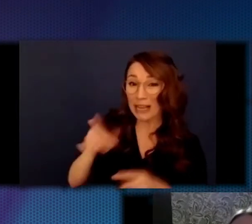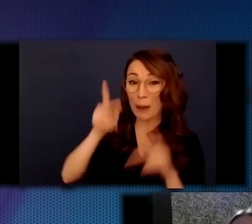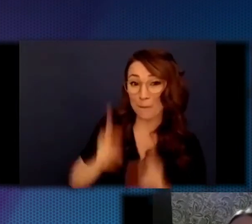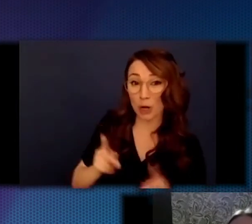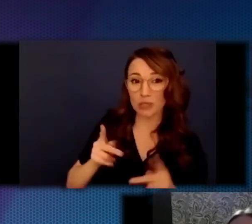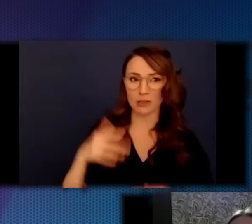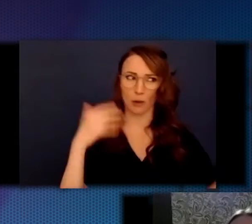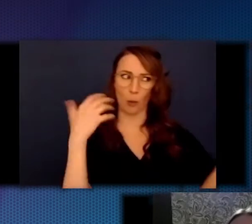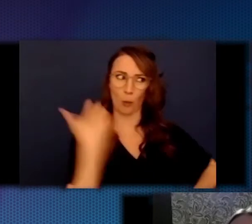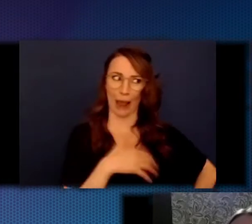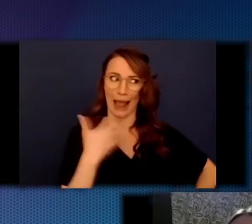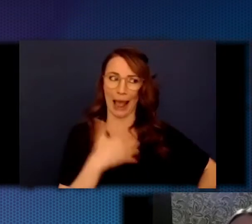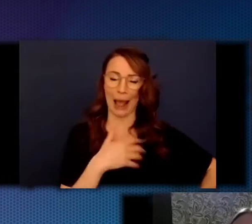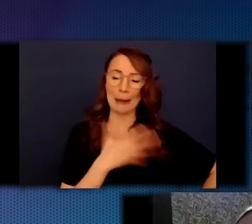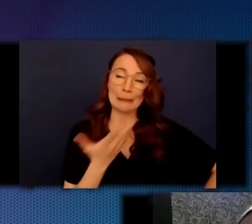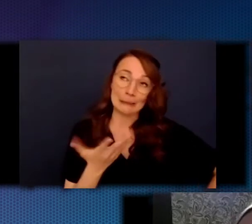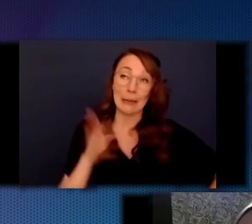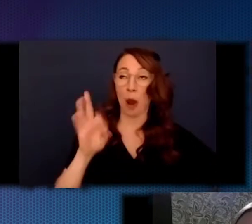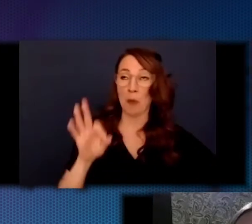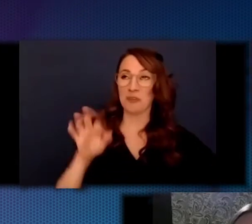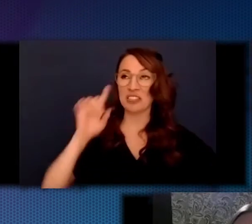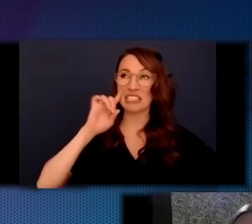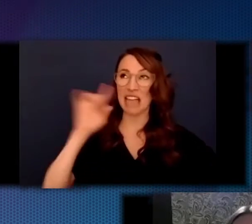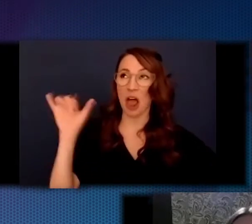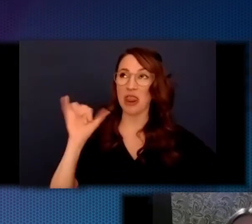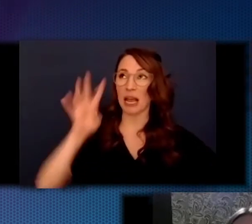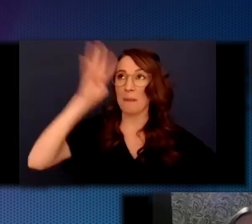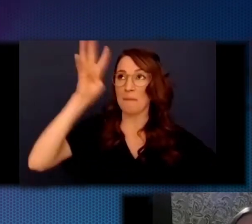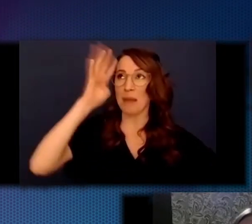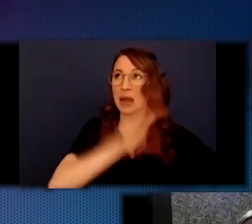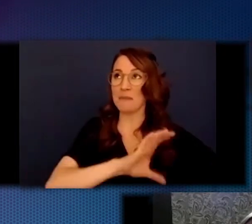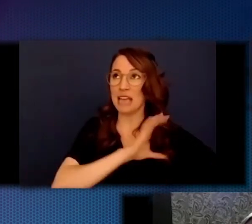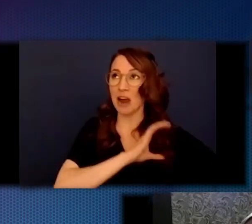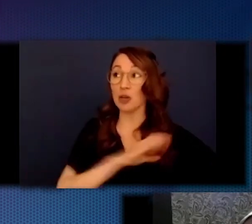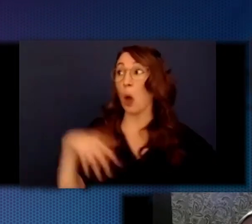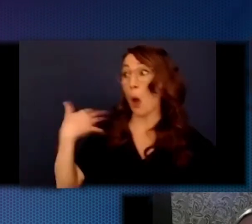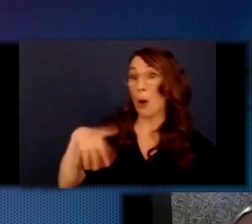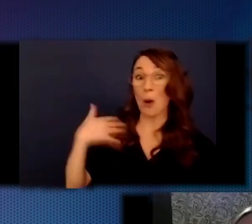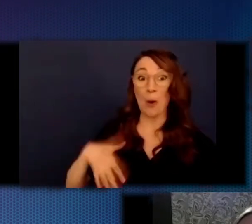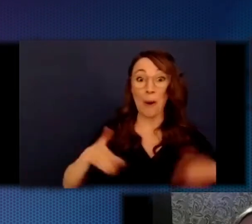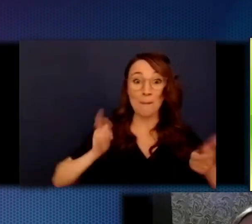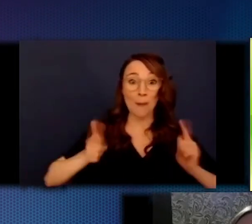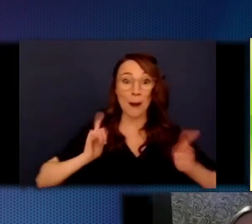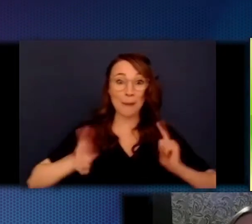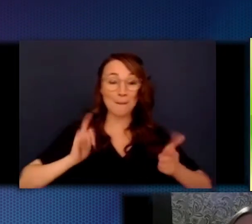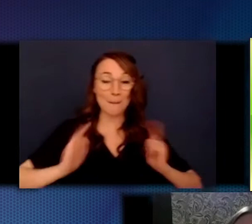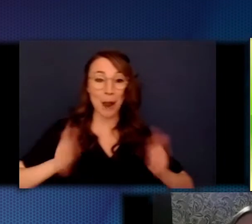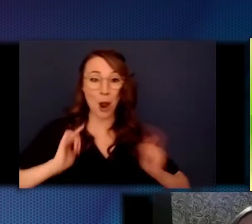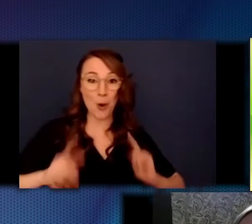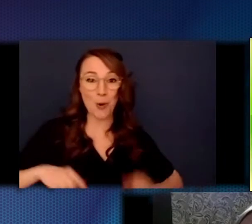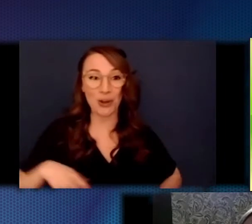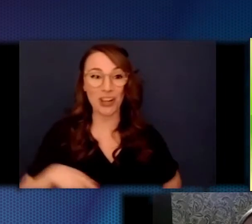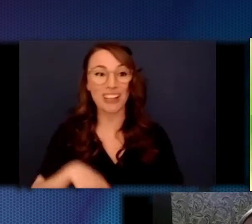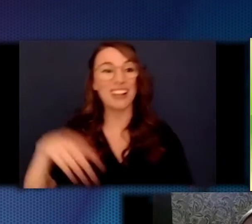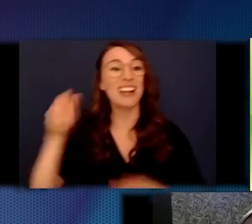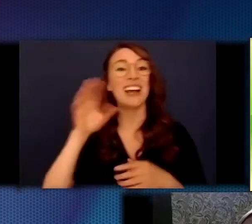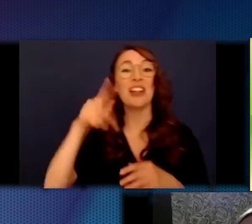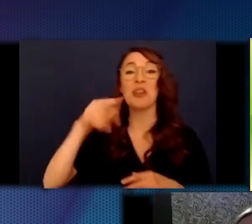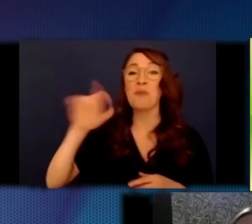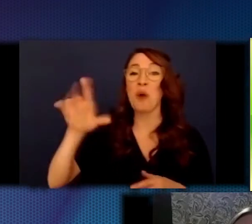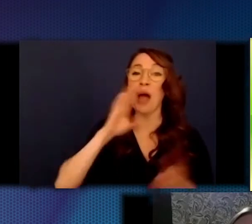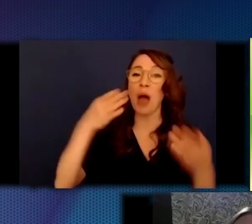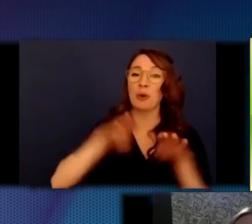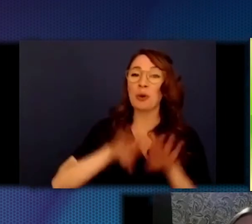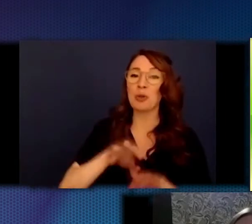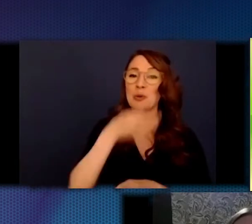sound like somebody made up, doesn't she? Oh, shots fired. I'll be closing the poll soon. Remember, you can use the chat to help